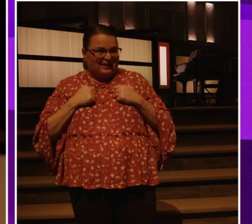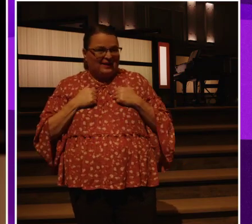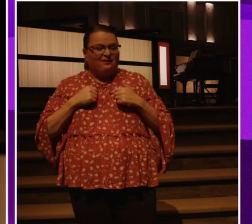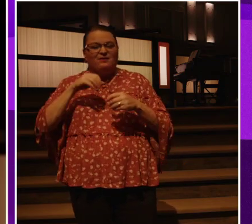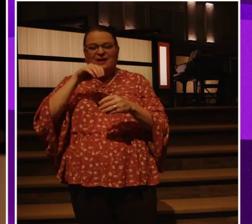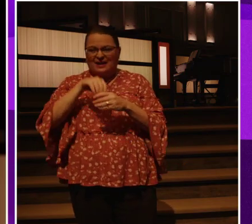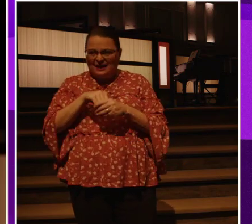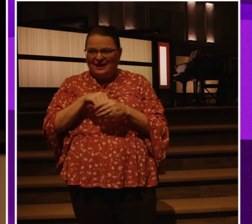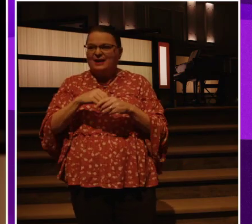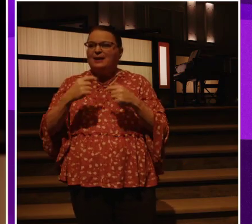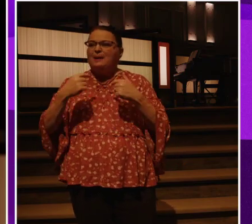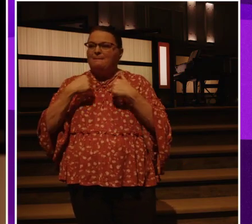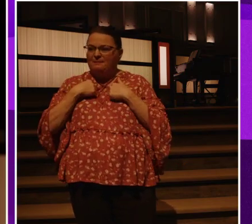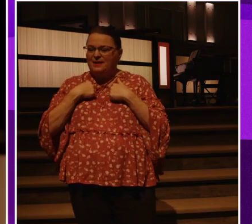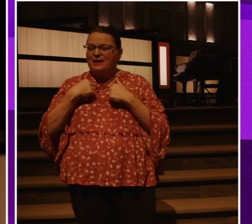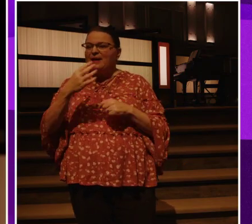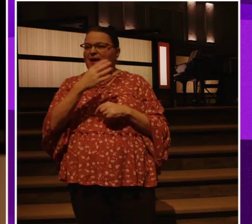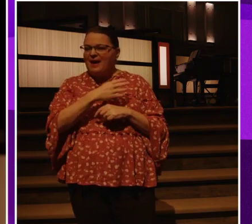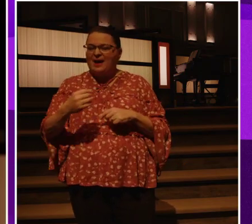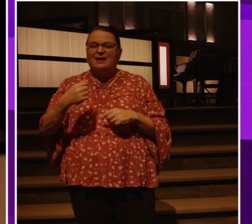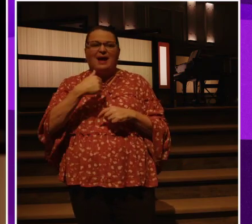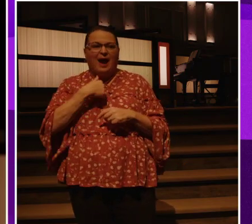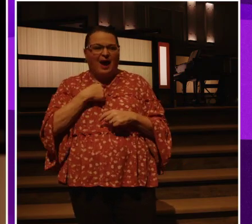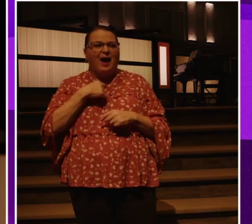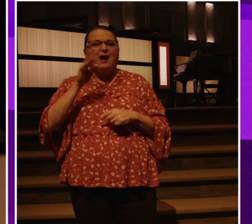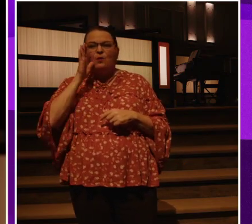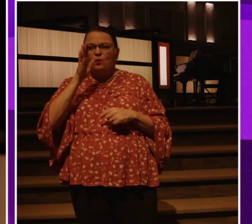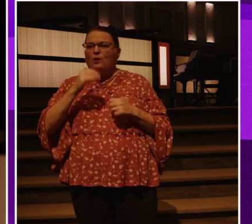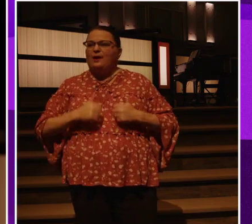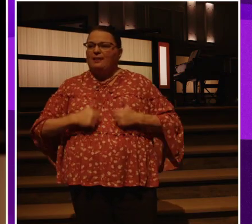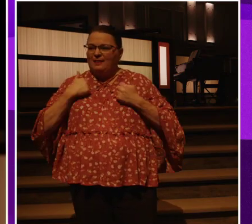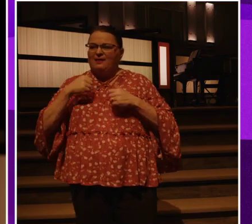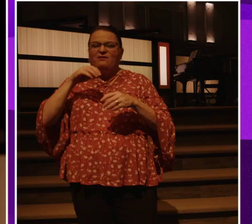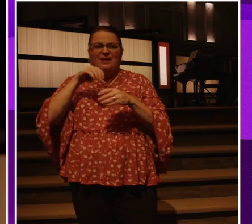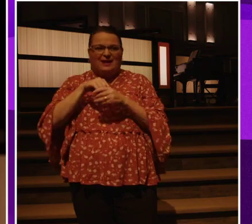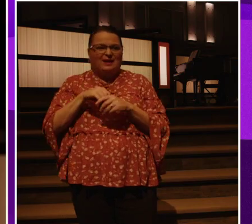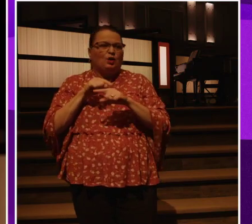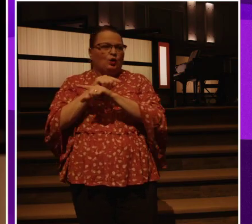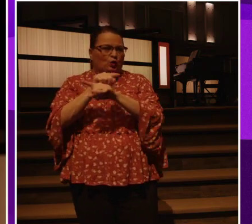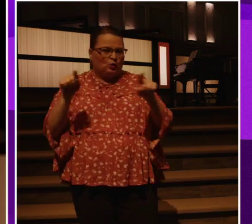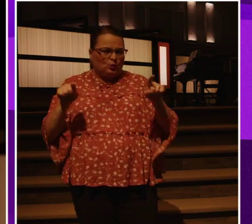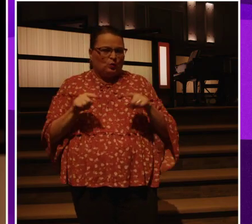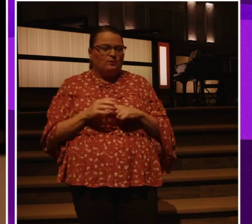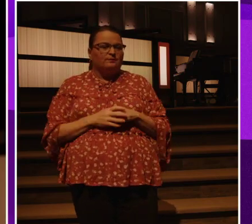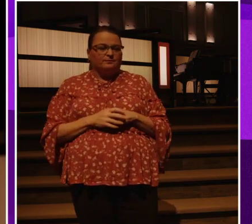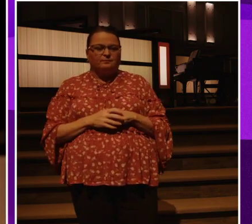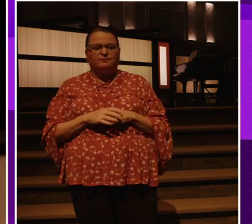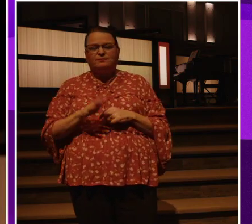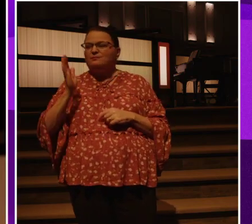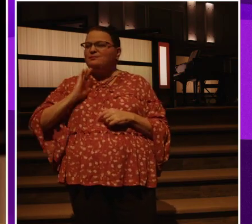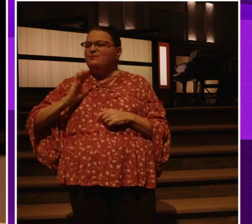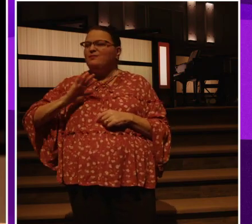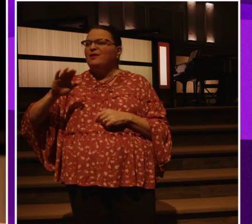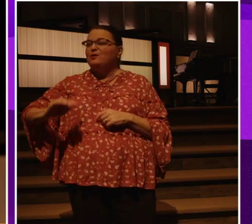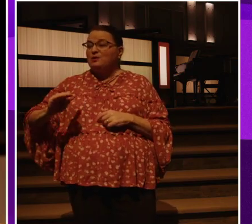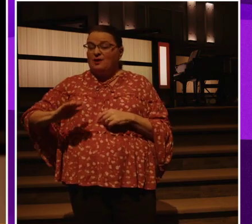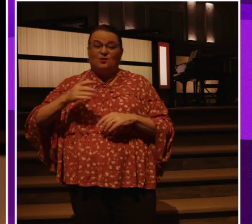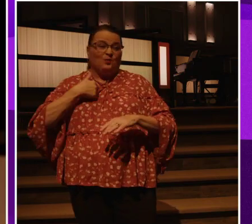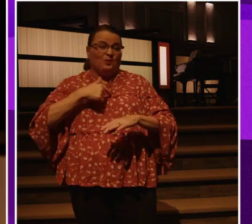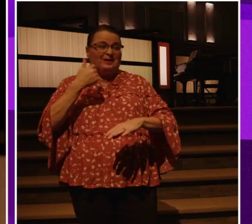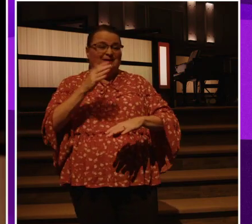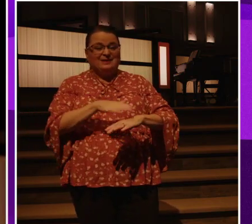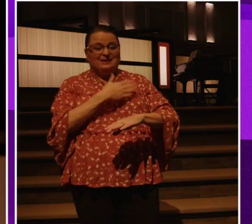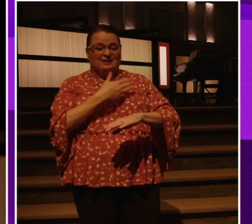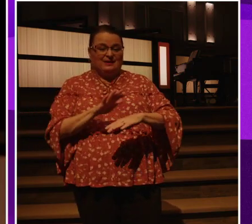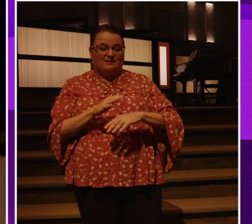me, and I will live in you. As a child, we sung the old hymn that